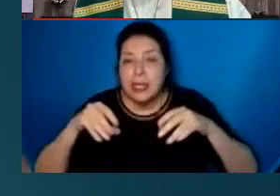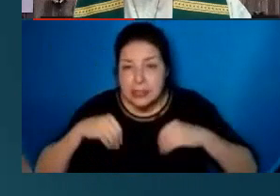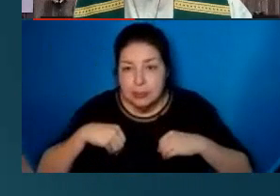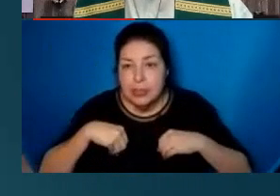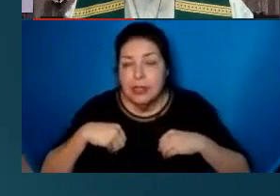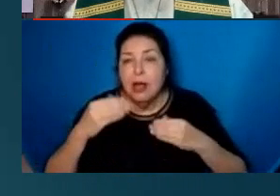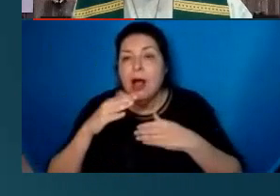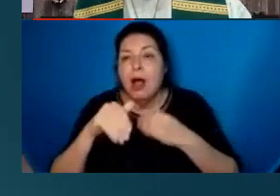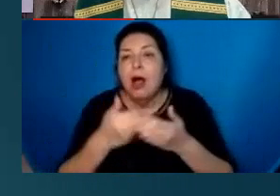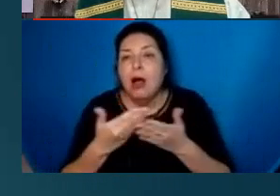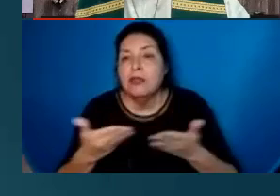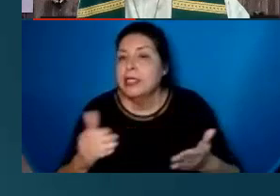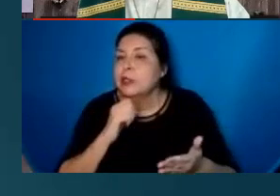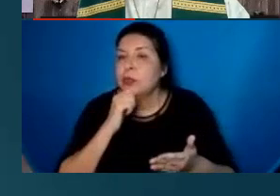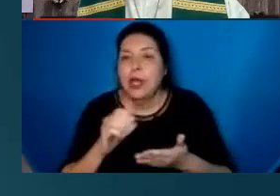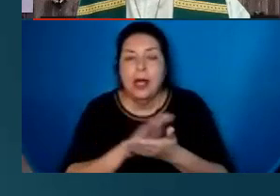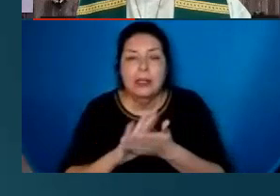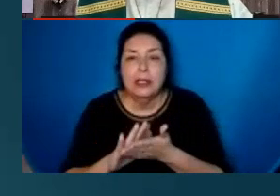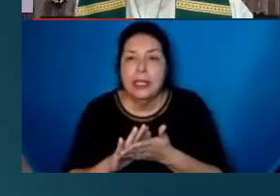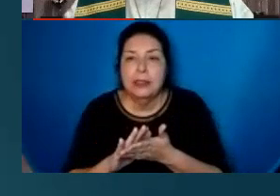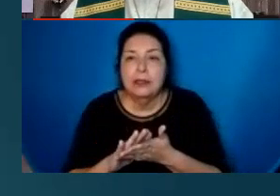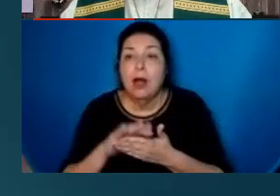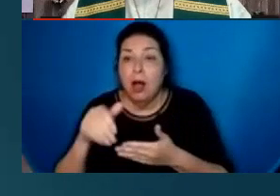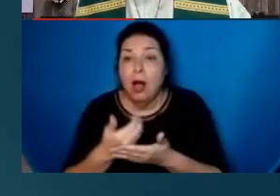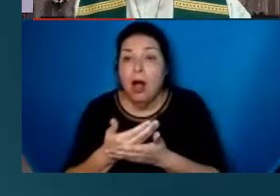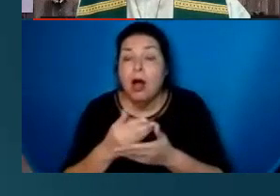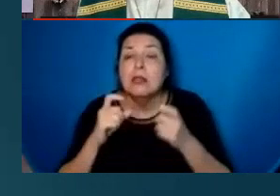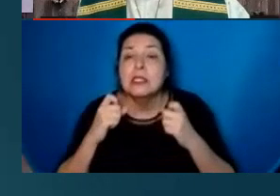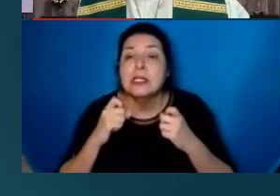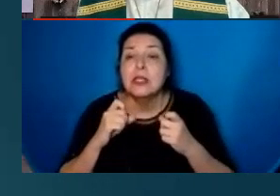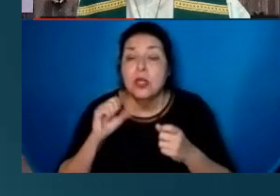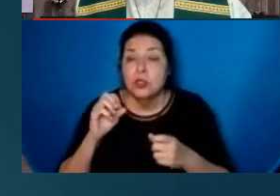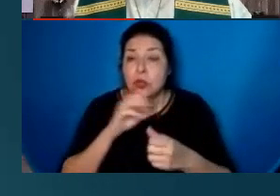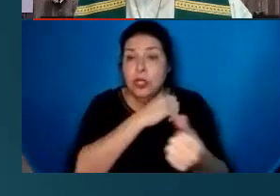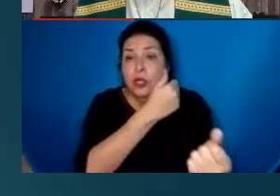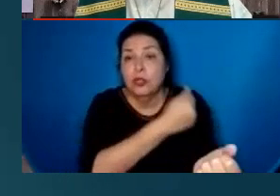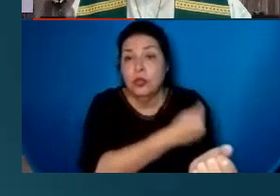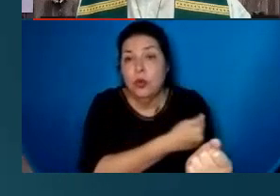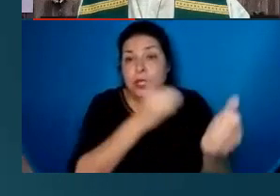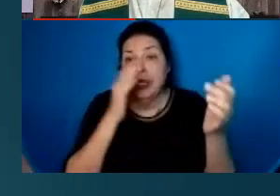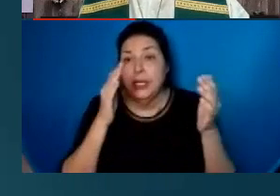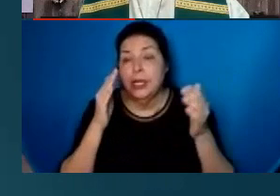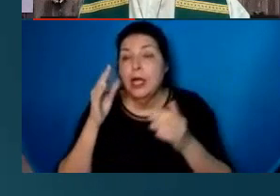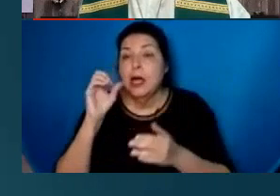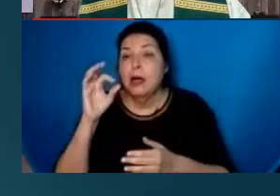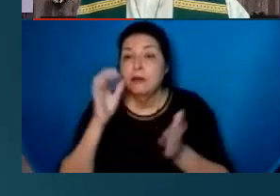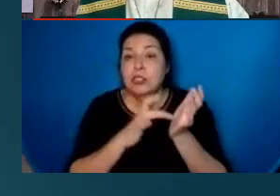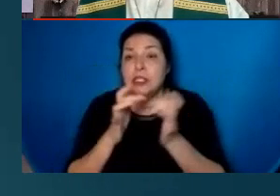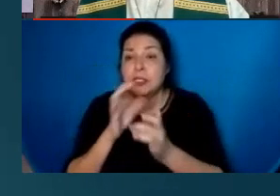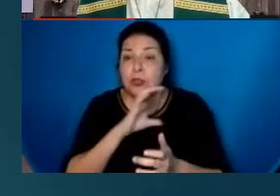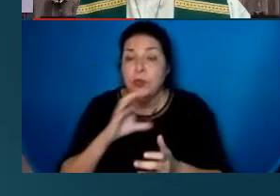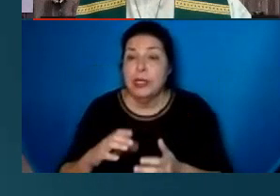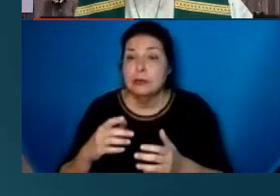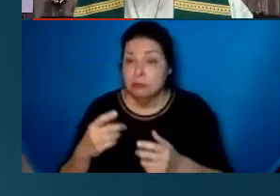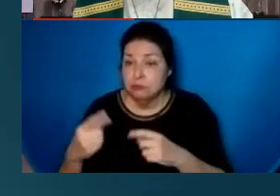all nations to the cross. So the authority of Jesus Christ comes to us even today. When we